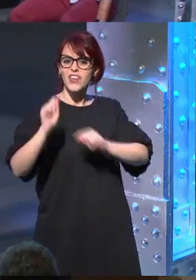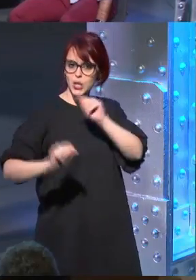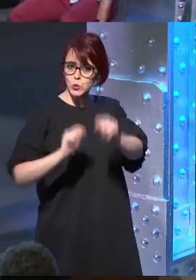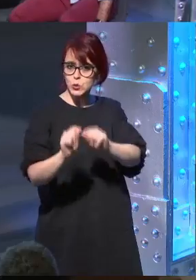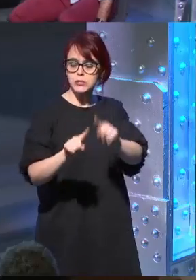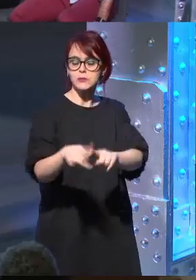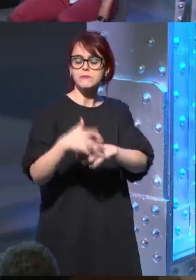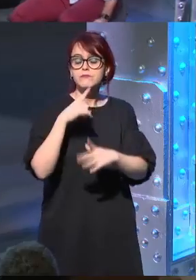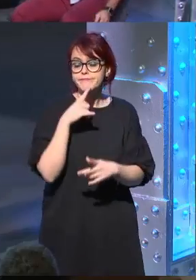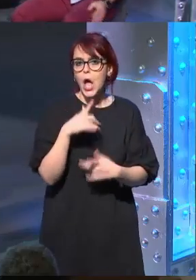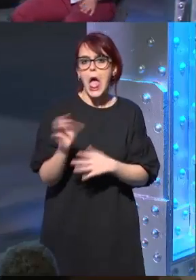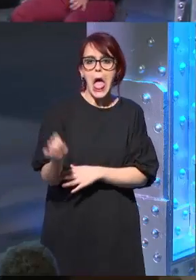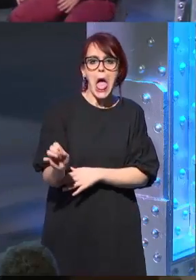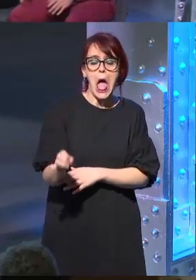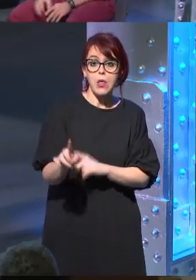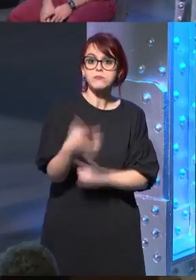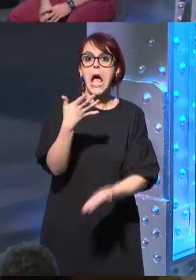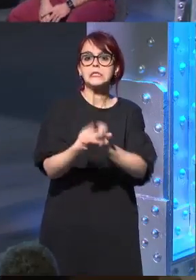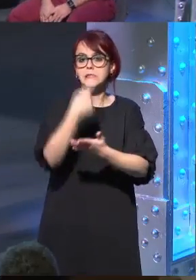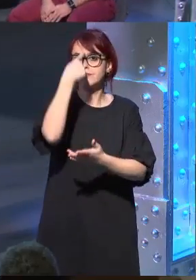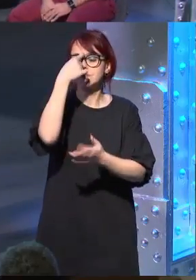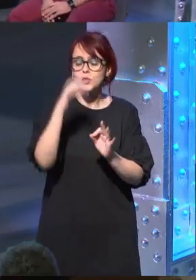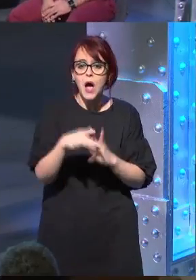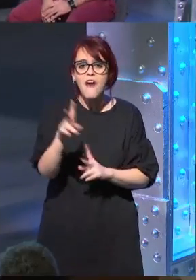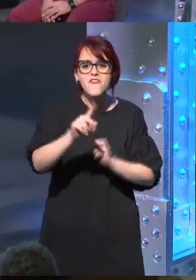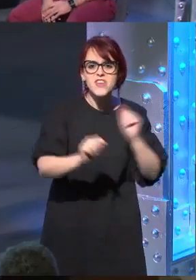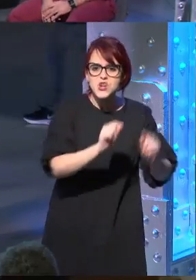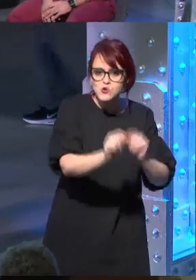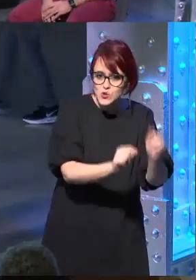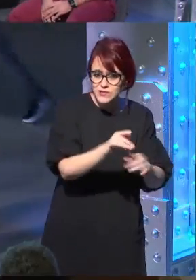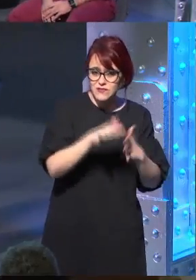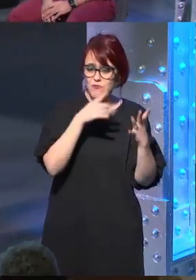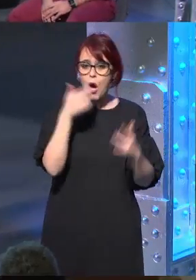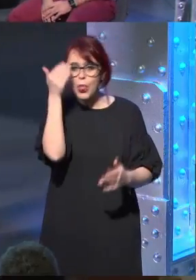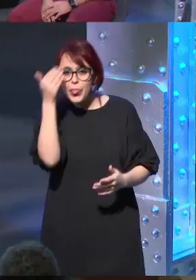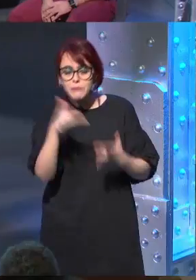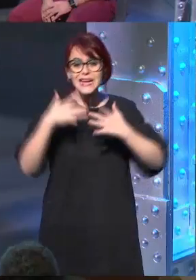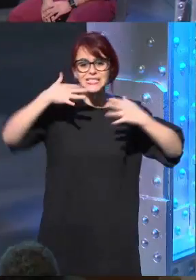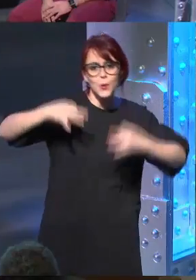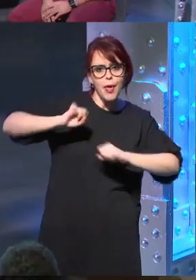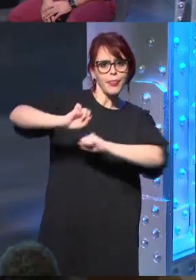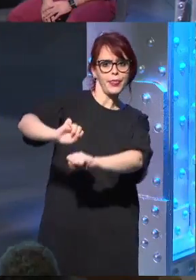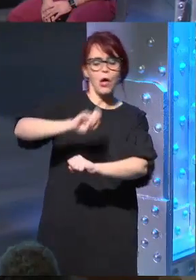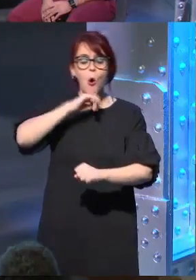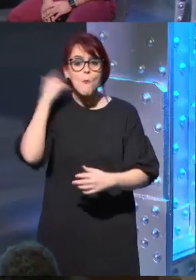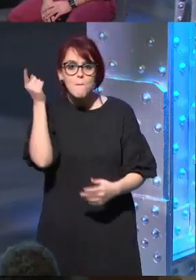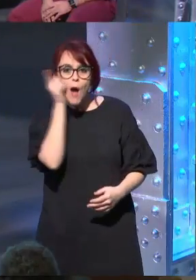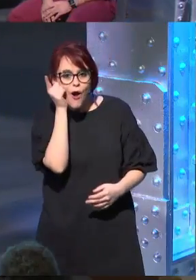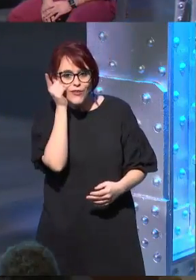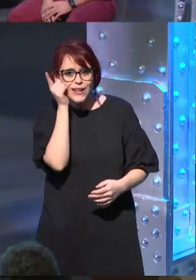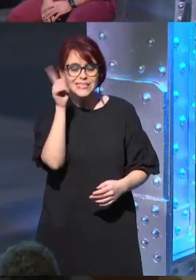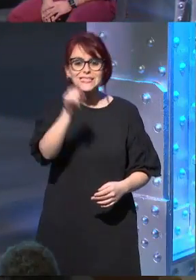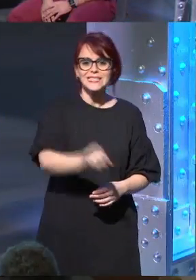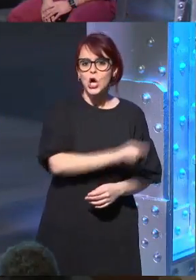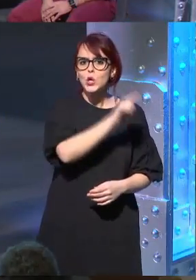bad experiences. We have all learned to install an antivirus when we have had a virus in